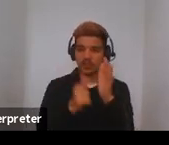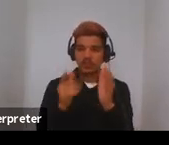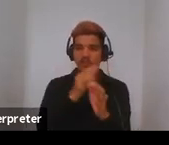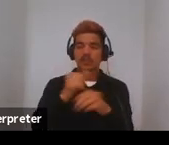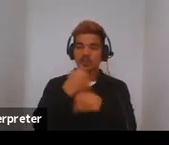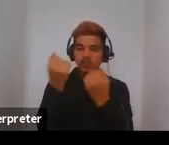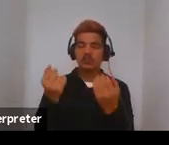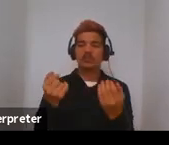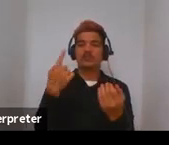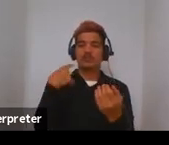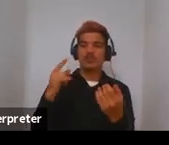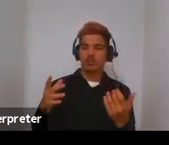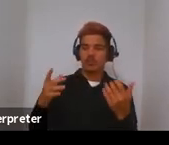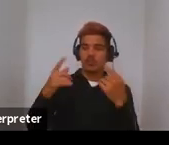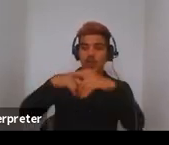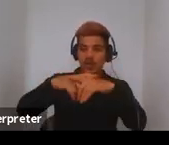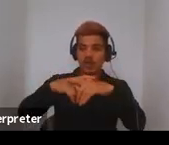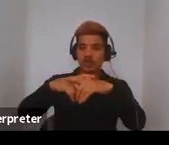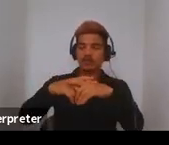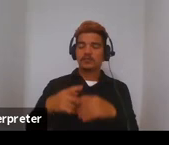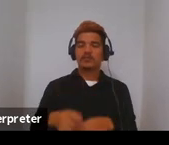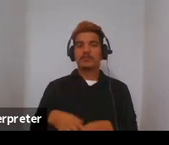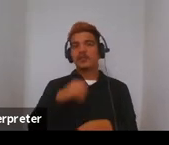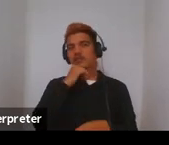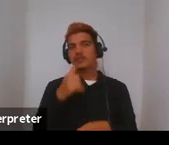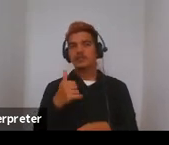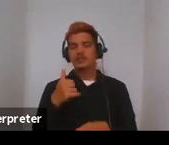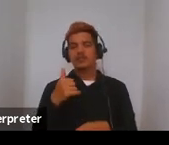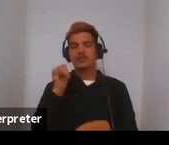of accountability, which is not everything that prevention is.